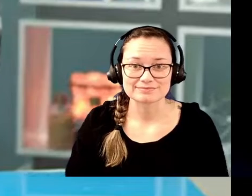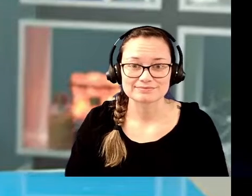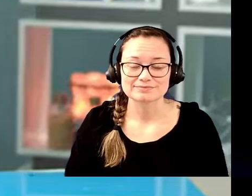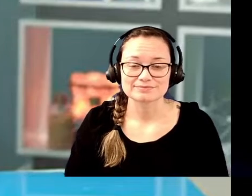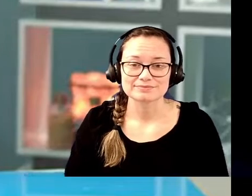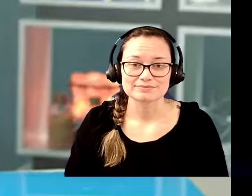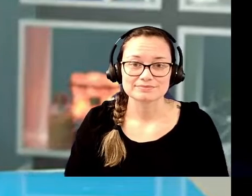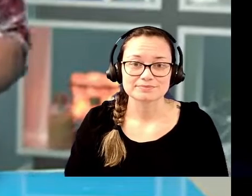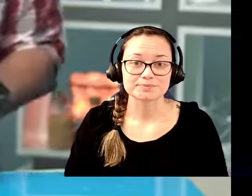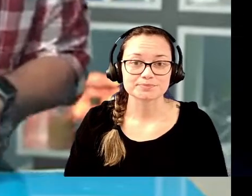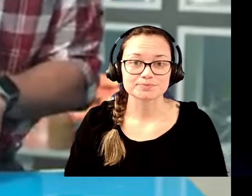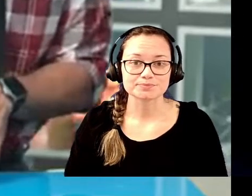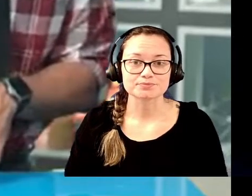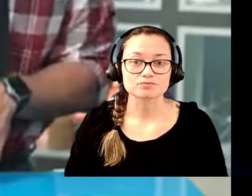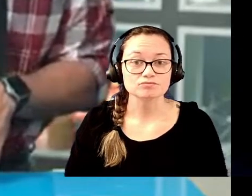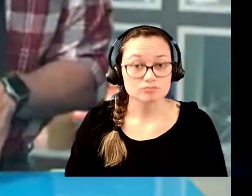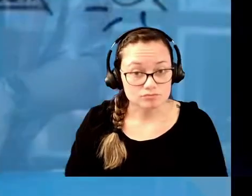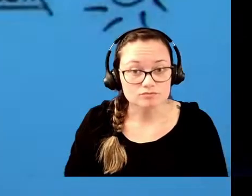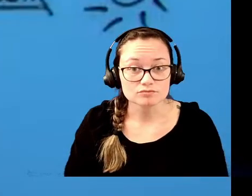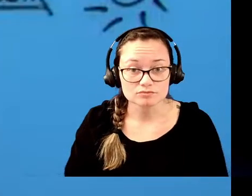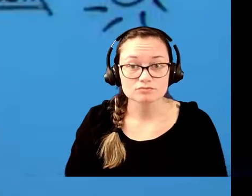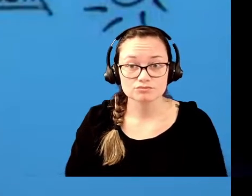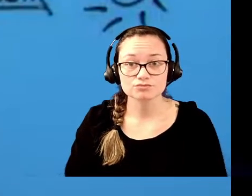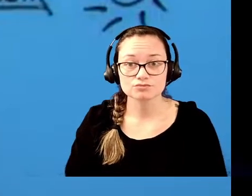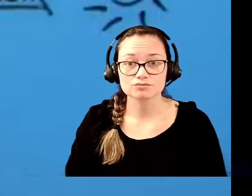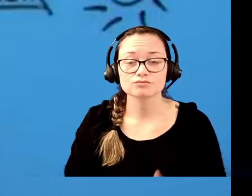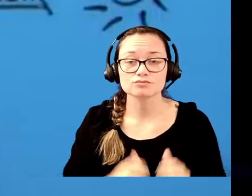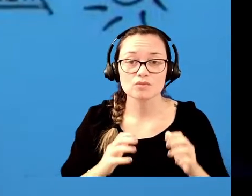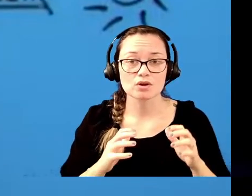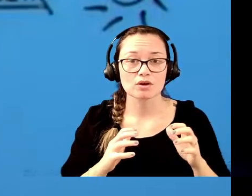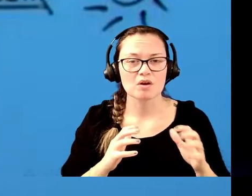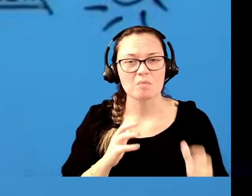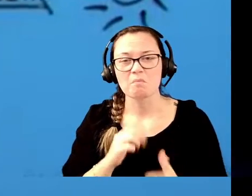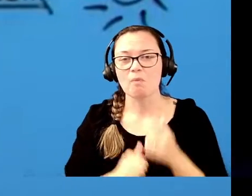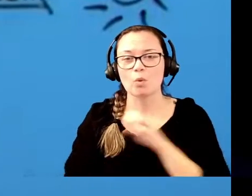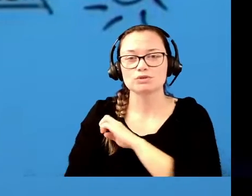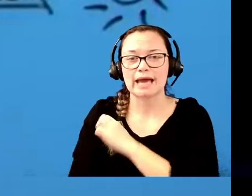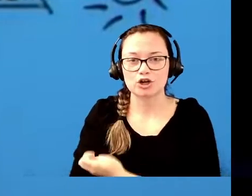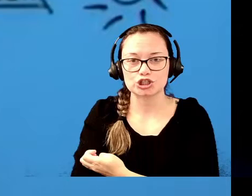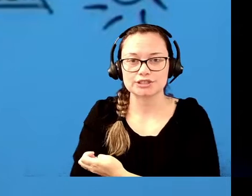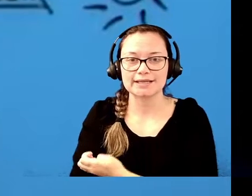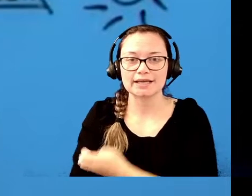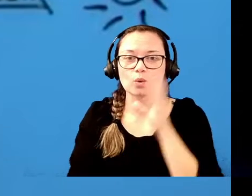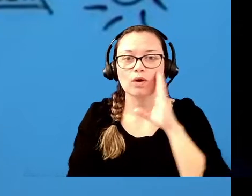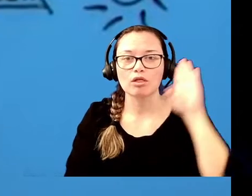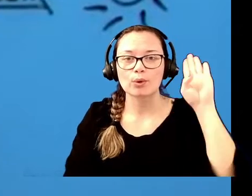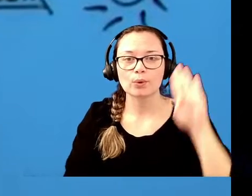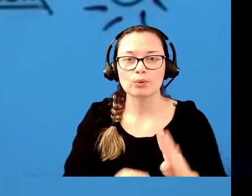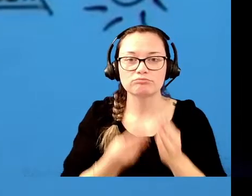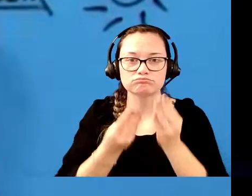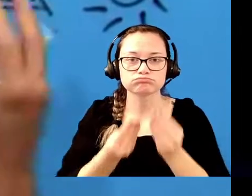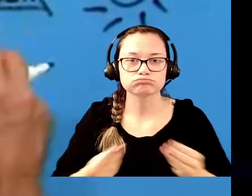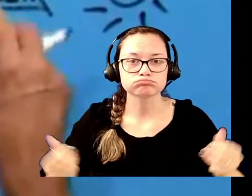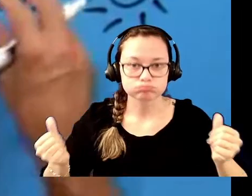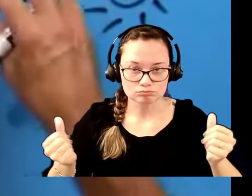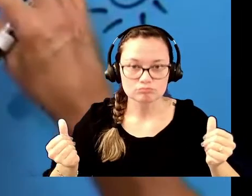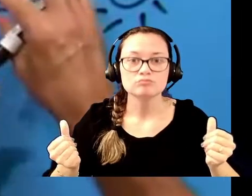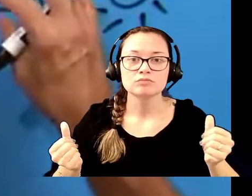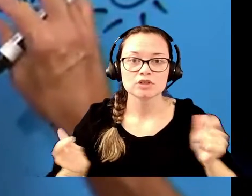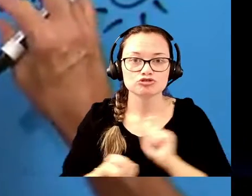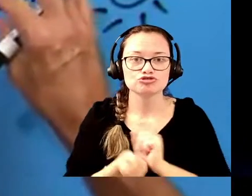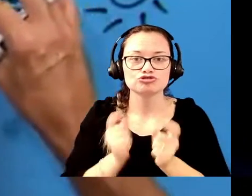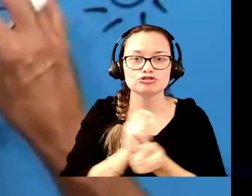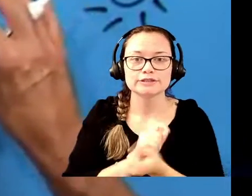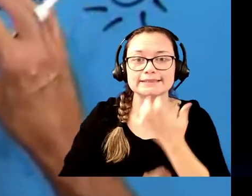transfer. Most of this energy is going to be lost as heat, okay? Now, what we mean by that is it's being used by